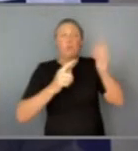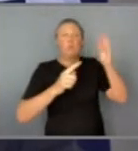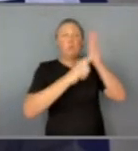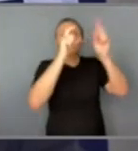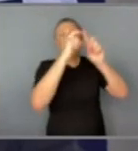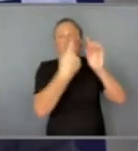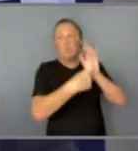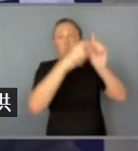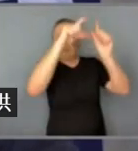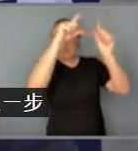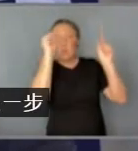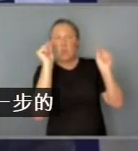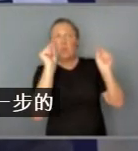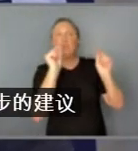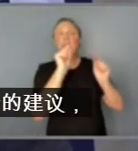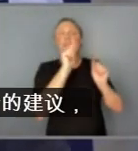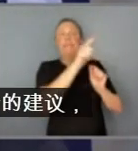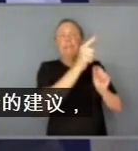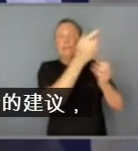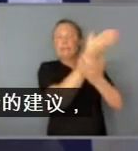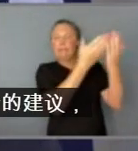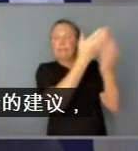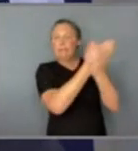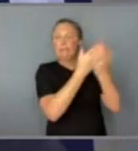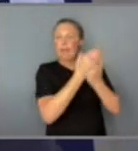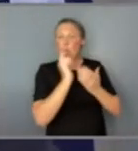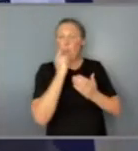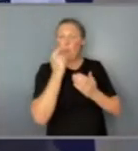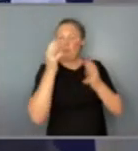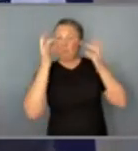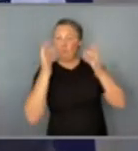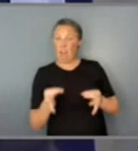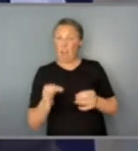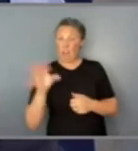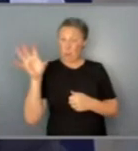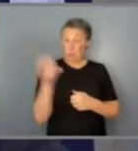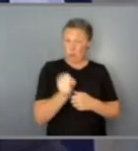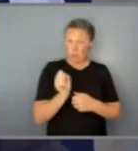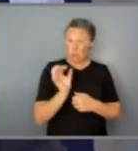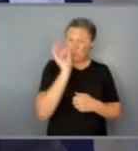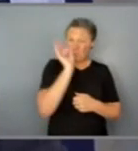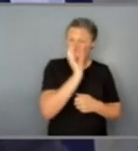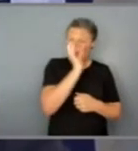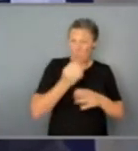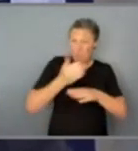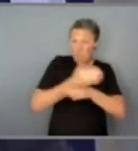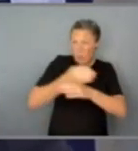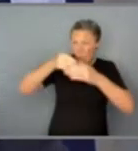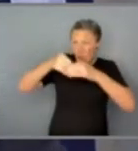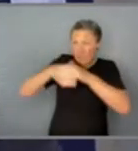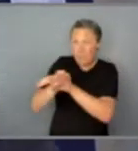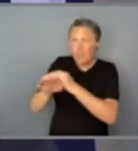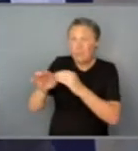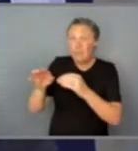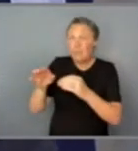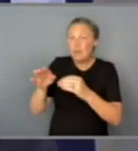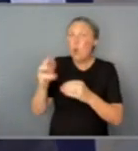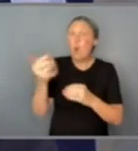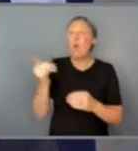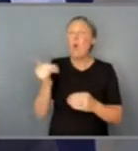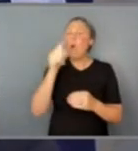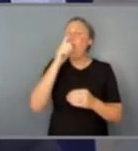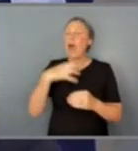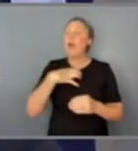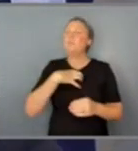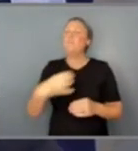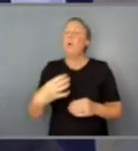further advice on whether testing is required at all for travel, or we can move to the more simple